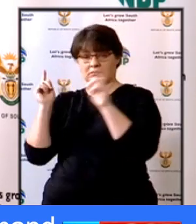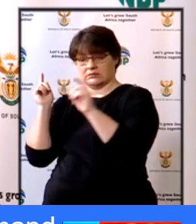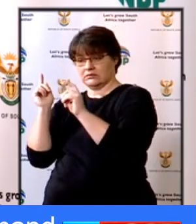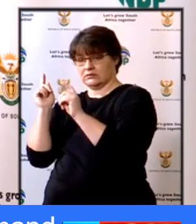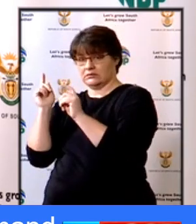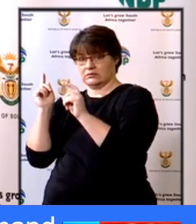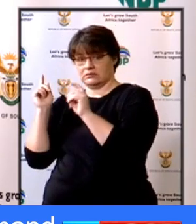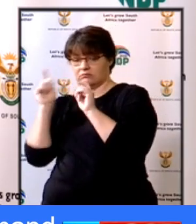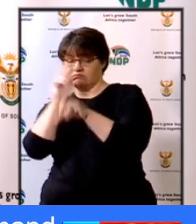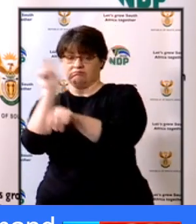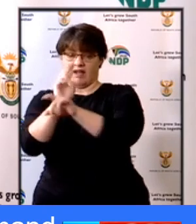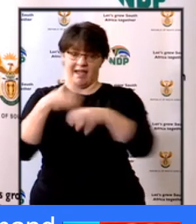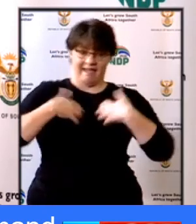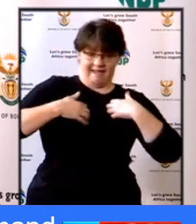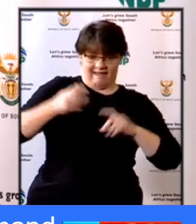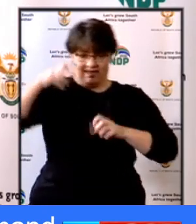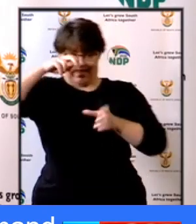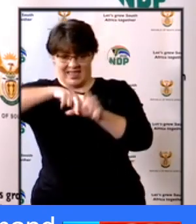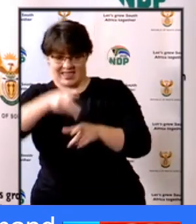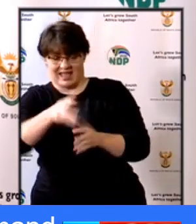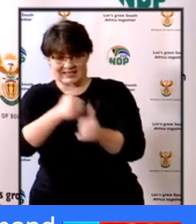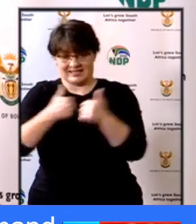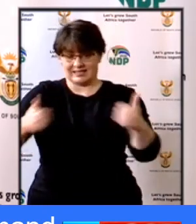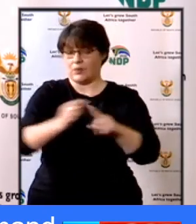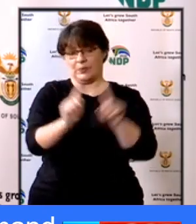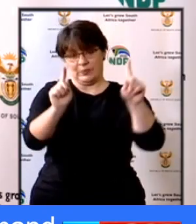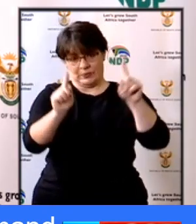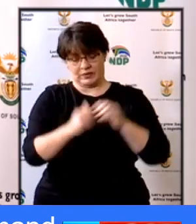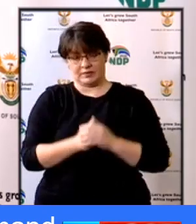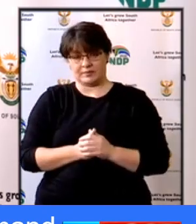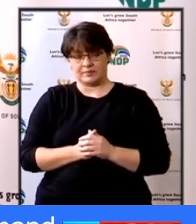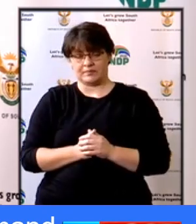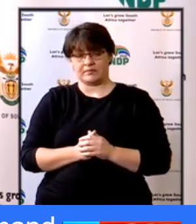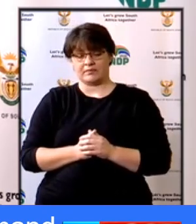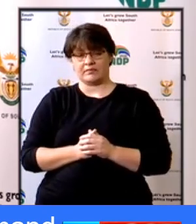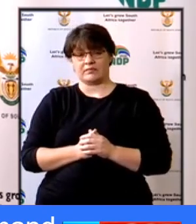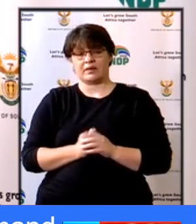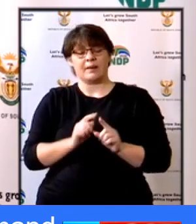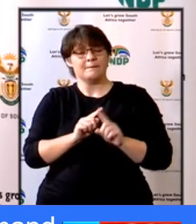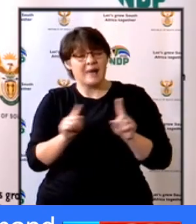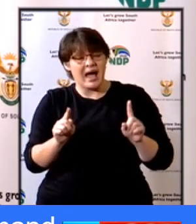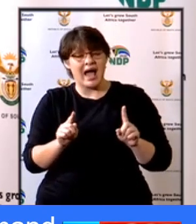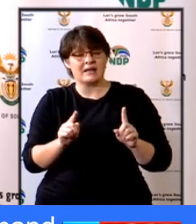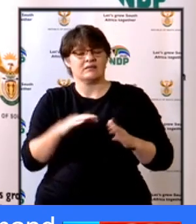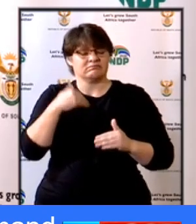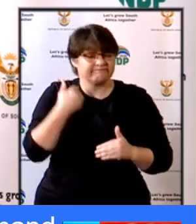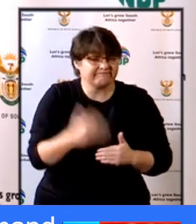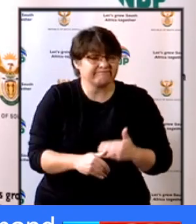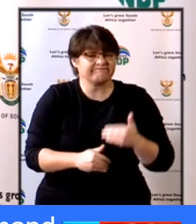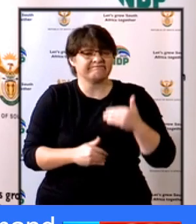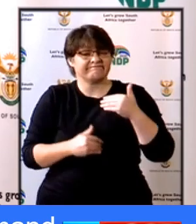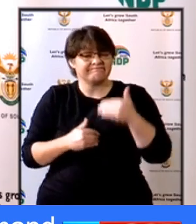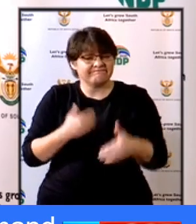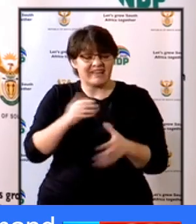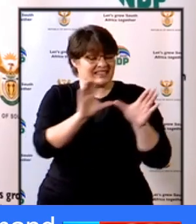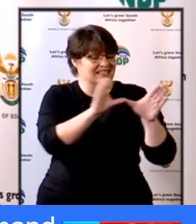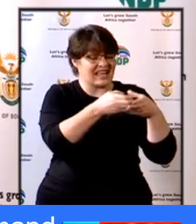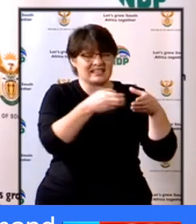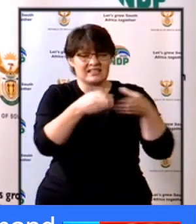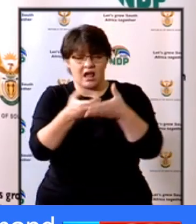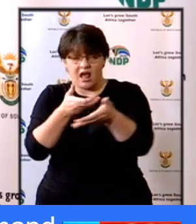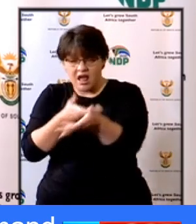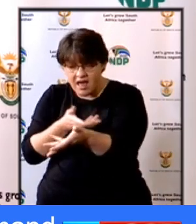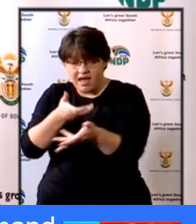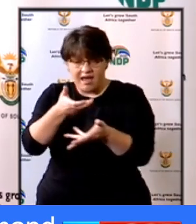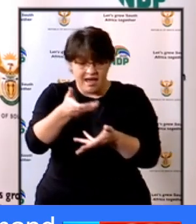level 3. But I do want to emphasize that we'll be engaging on a continuous basis with all of these sectors to